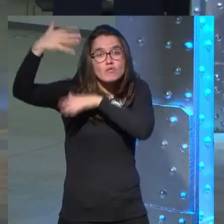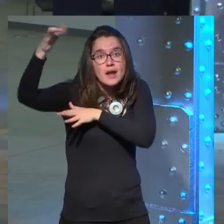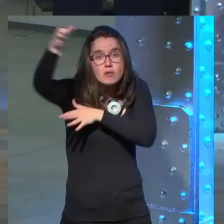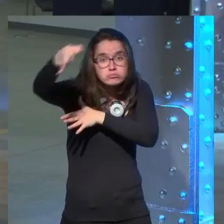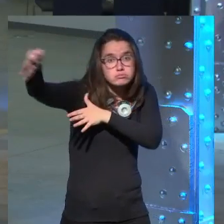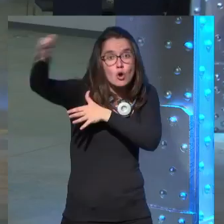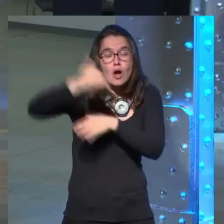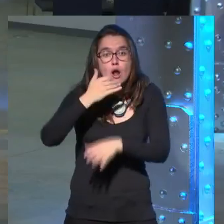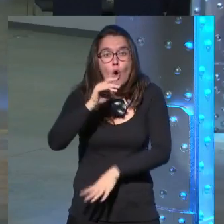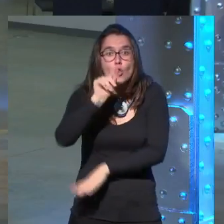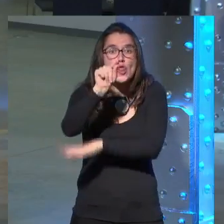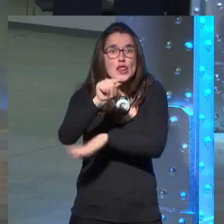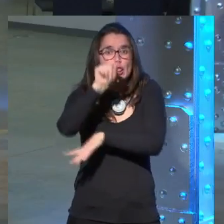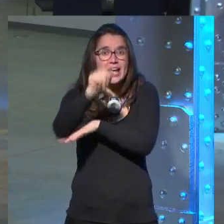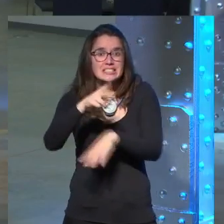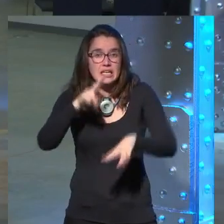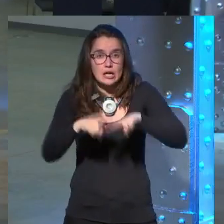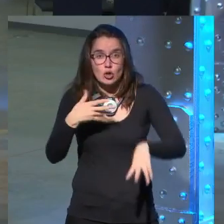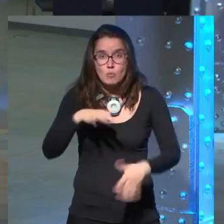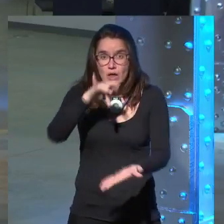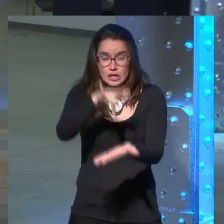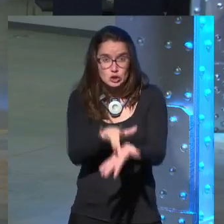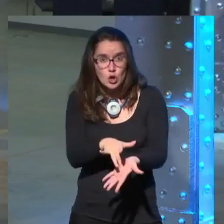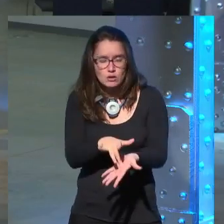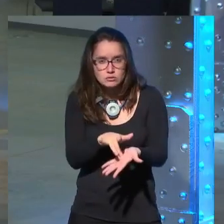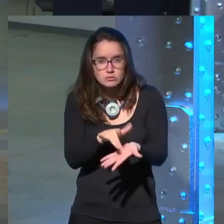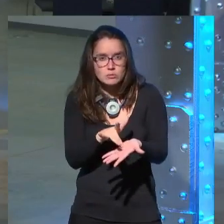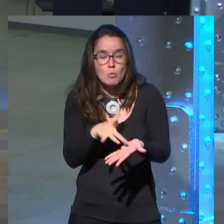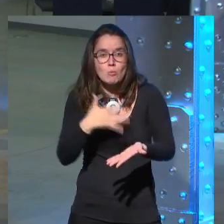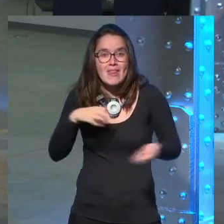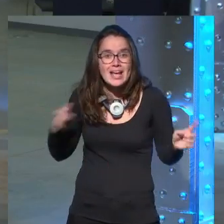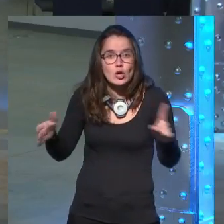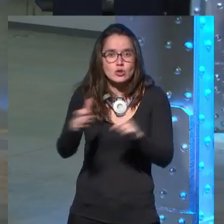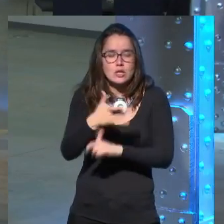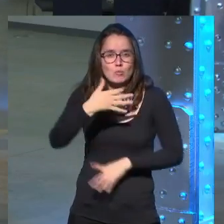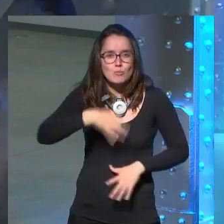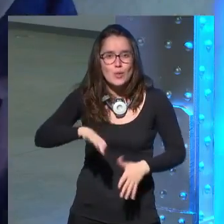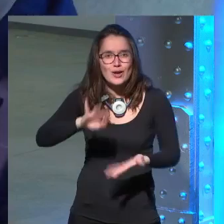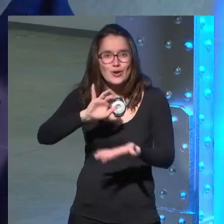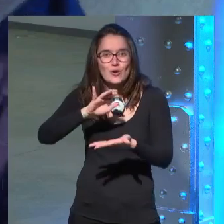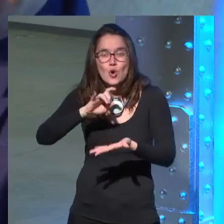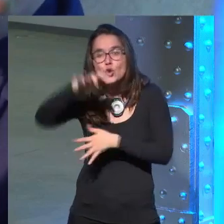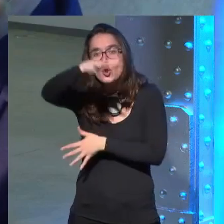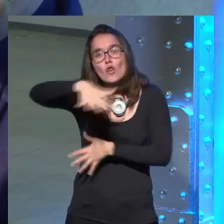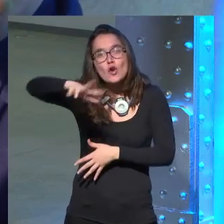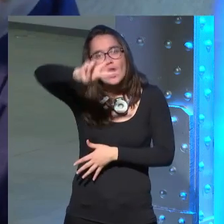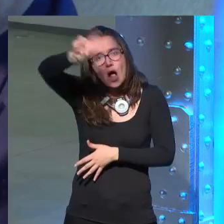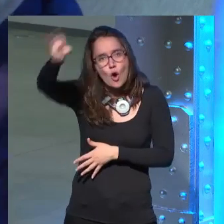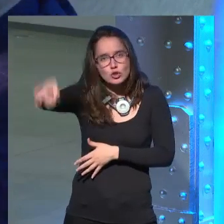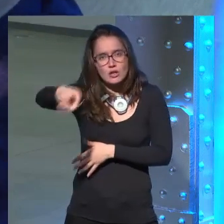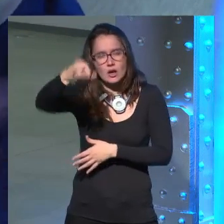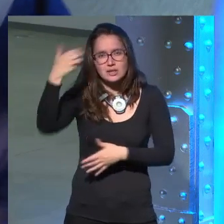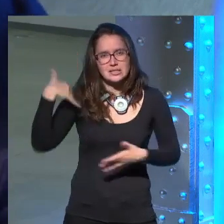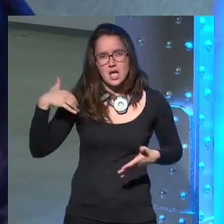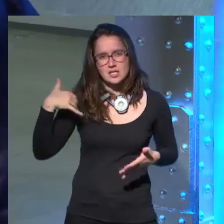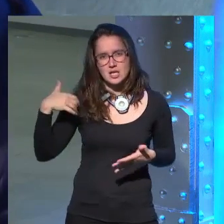happen, is that we will encounter another place which has run evolution, and so we